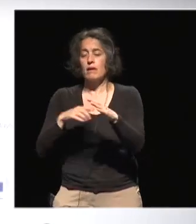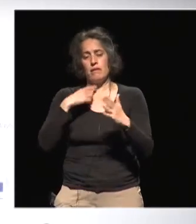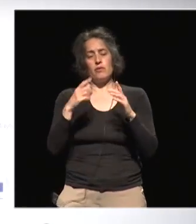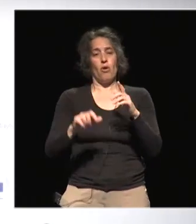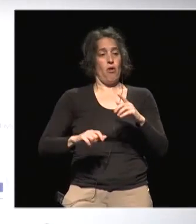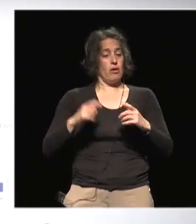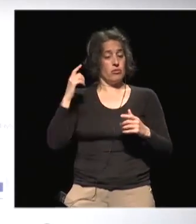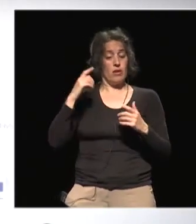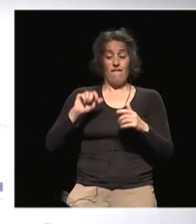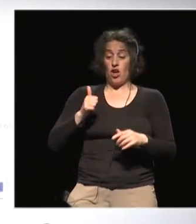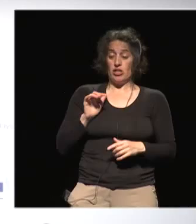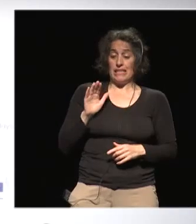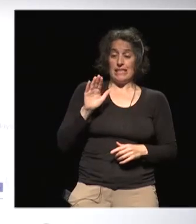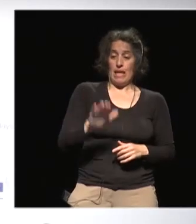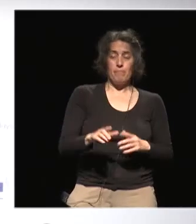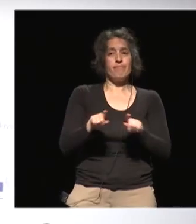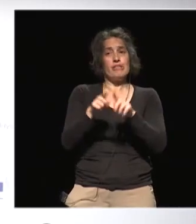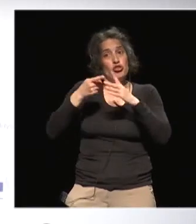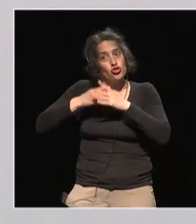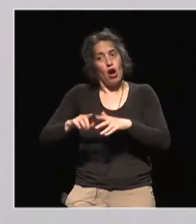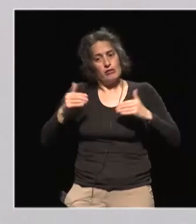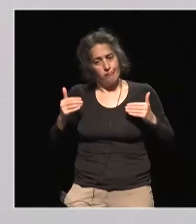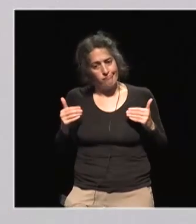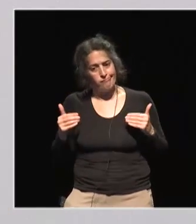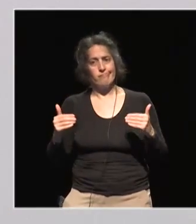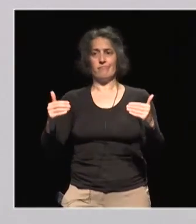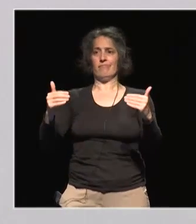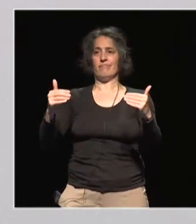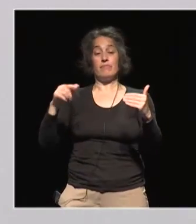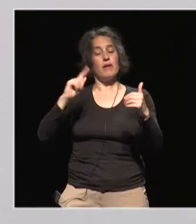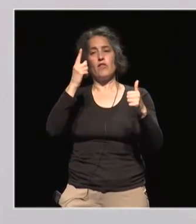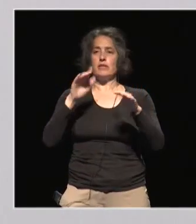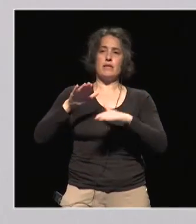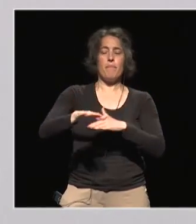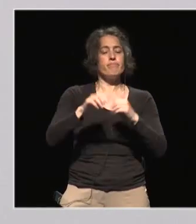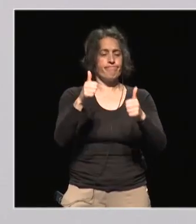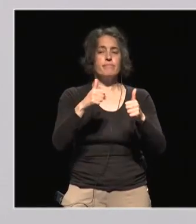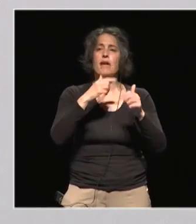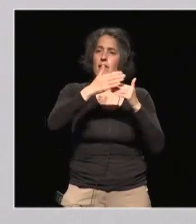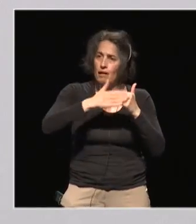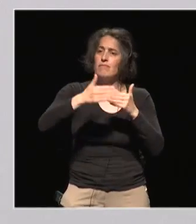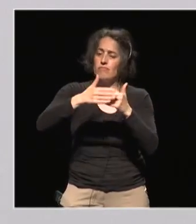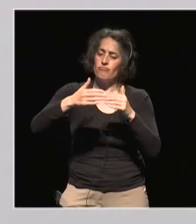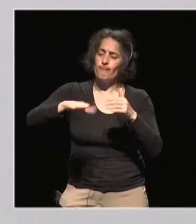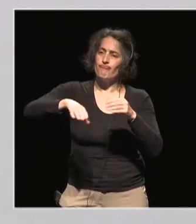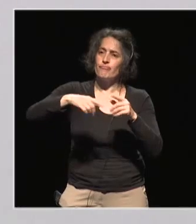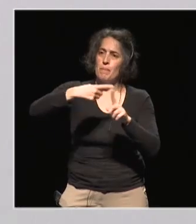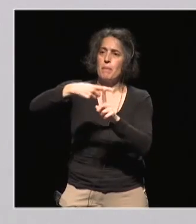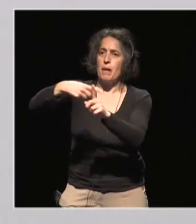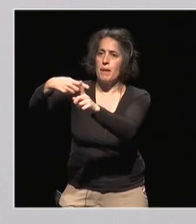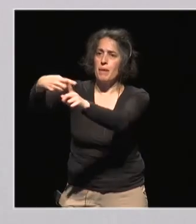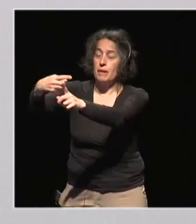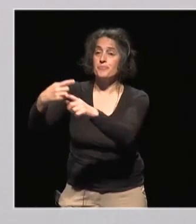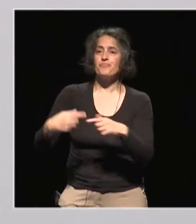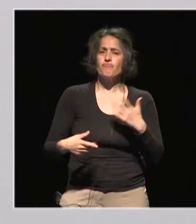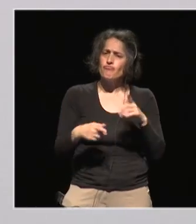getting started is the most important thing to do, because we also learned in Europe, when we started our policy, we discovered new